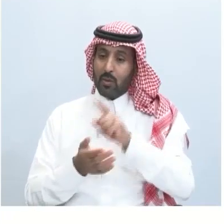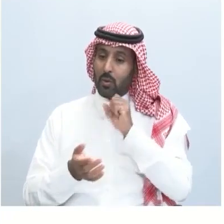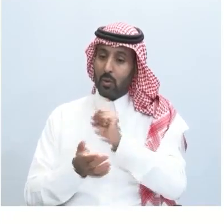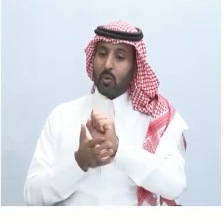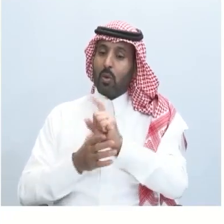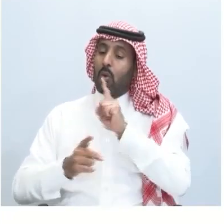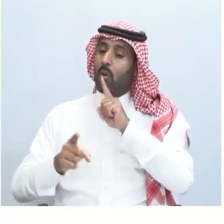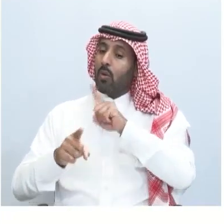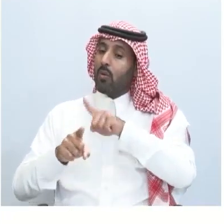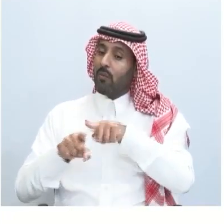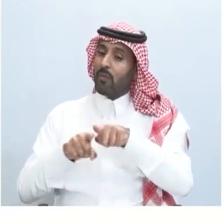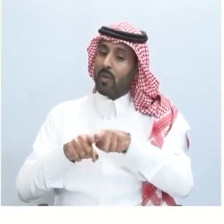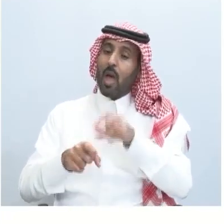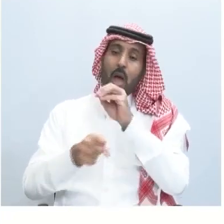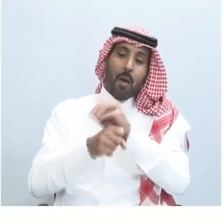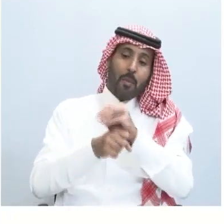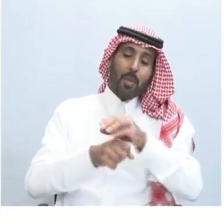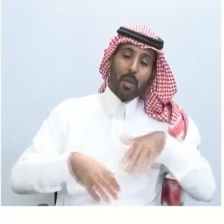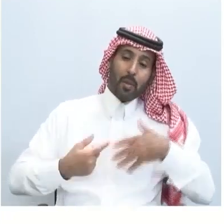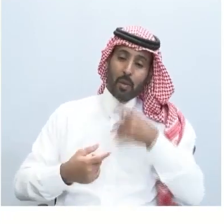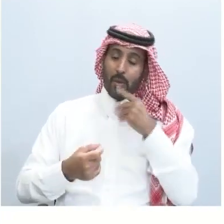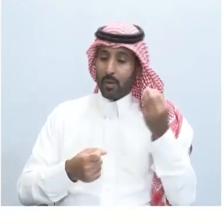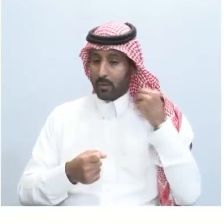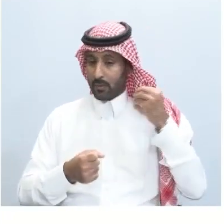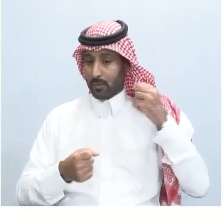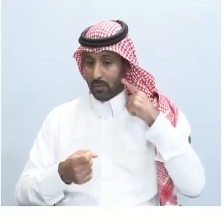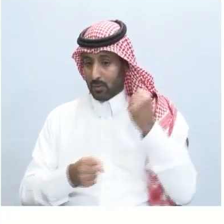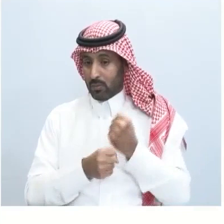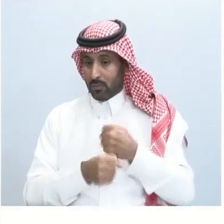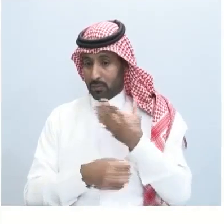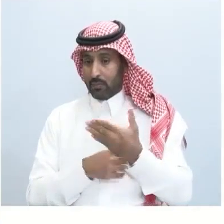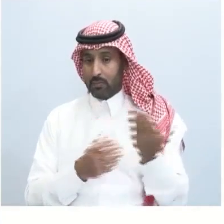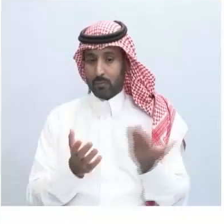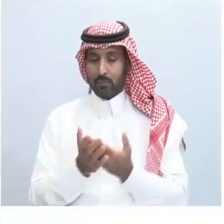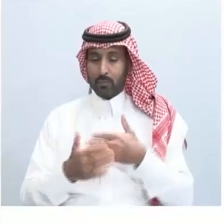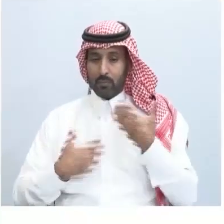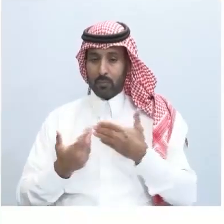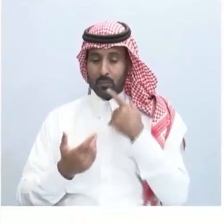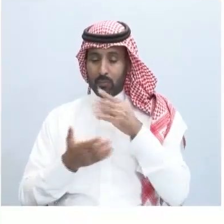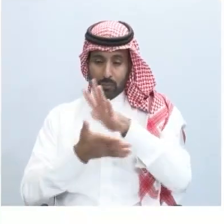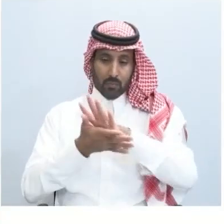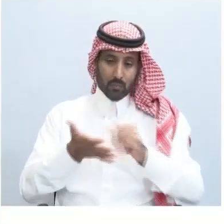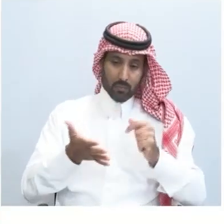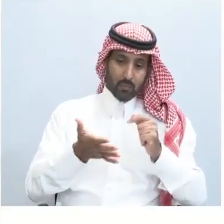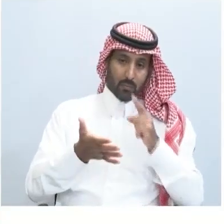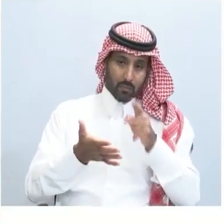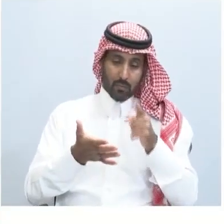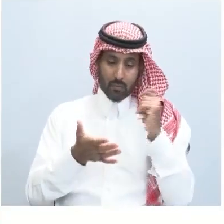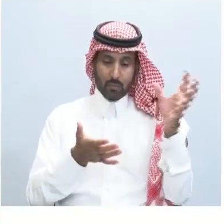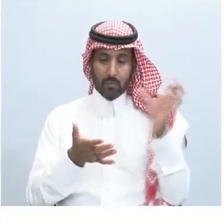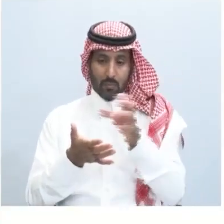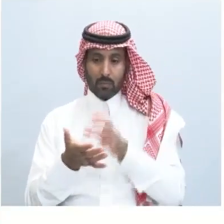giving information about your sport or recreational activity. So this is the chart you have to